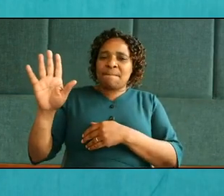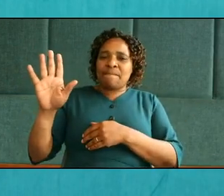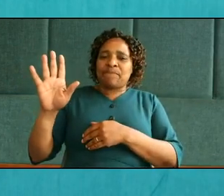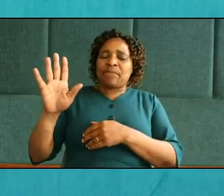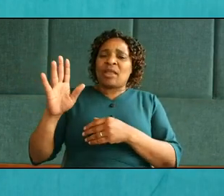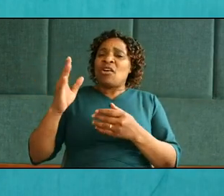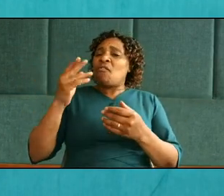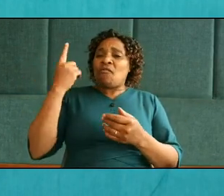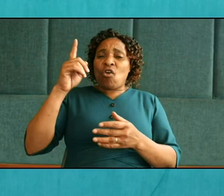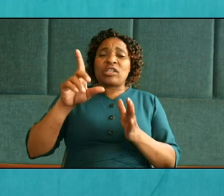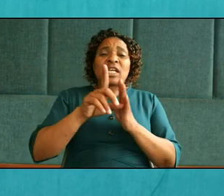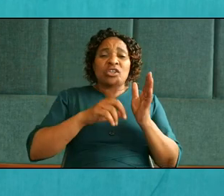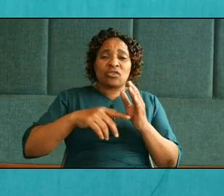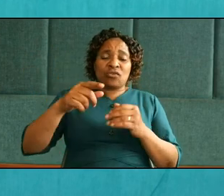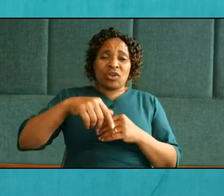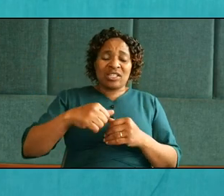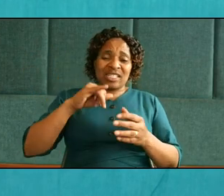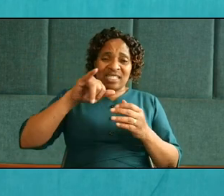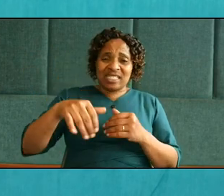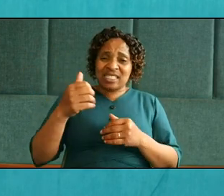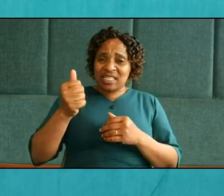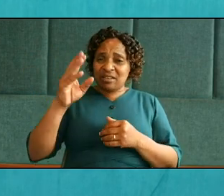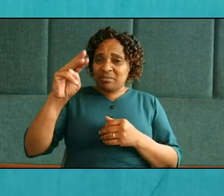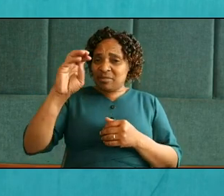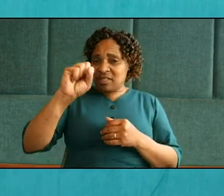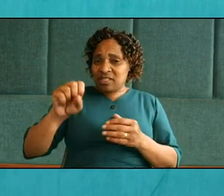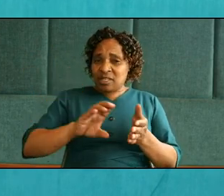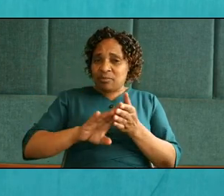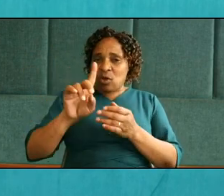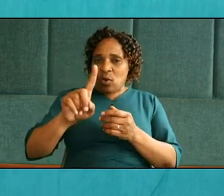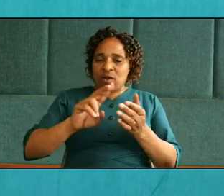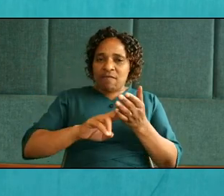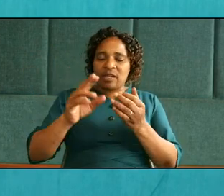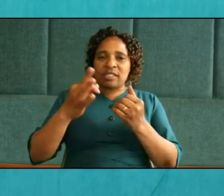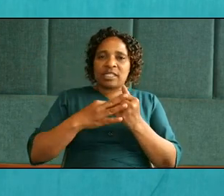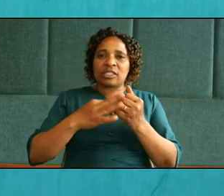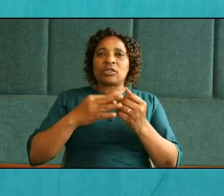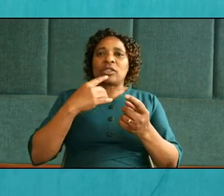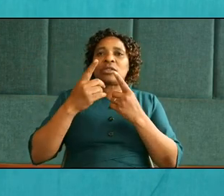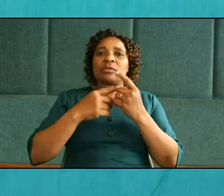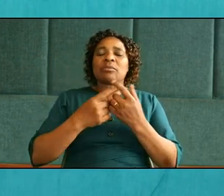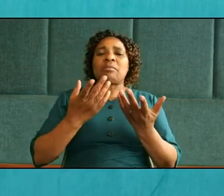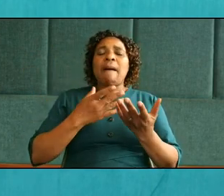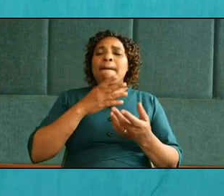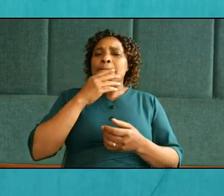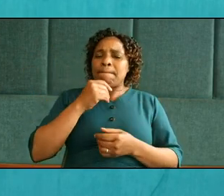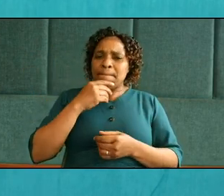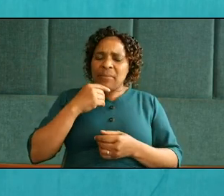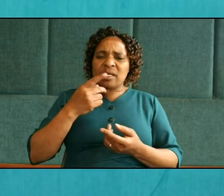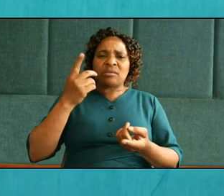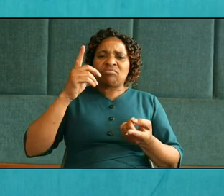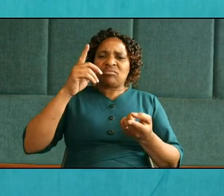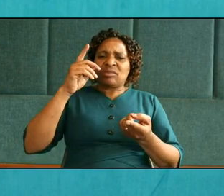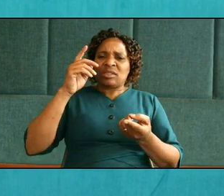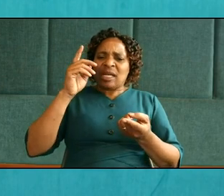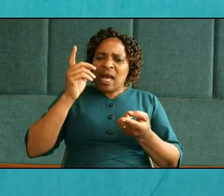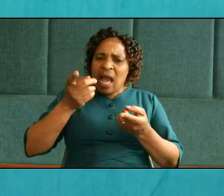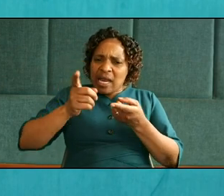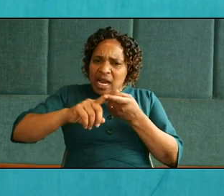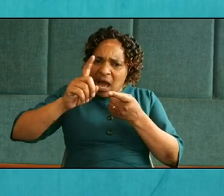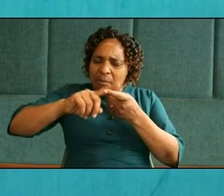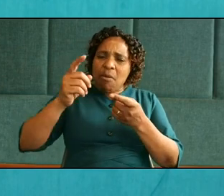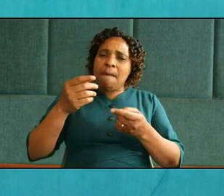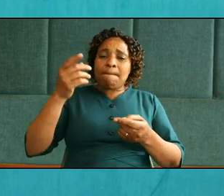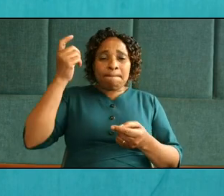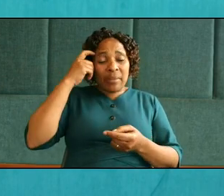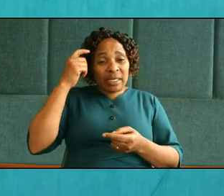a lesson for us. In fact, in James chapter 1, verse 8, we are told that a double-minded man is unstable. A